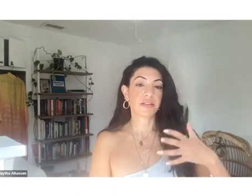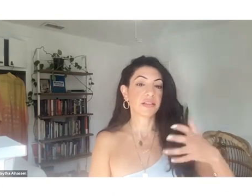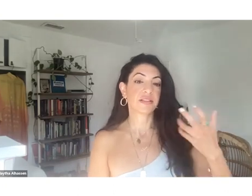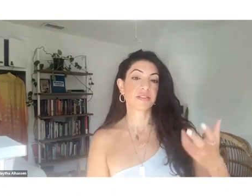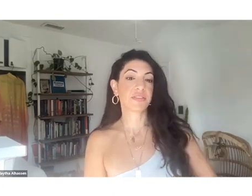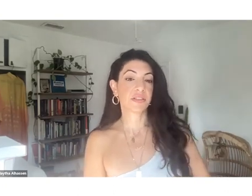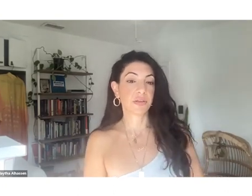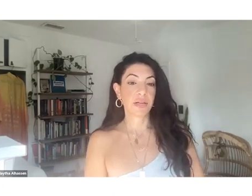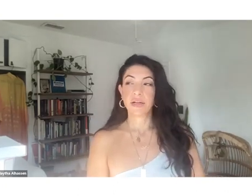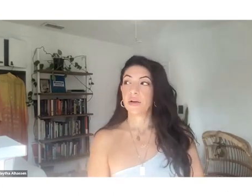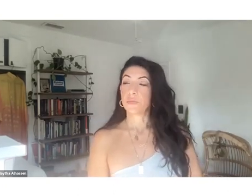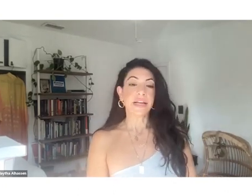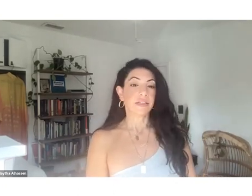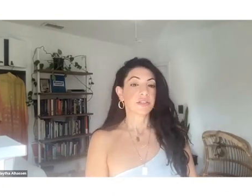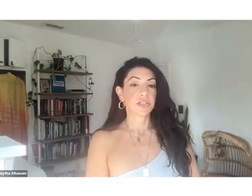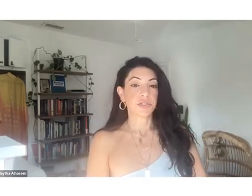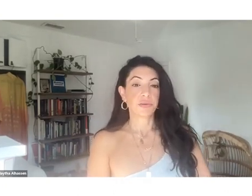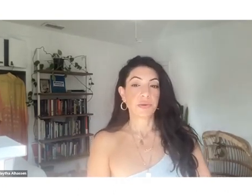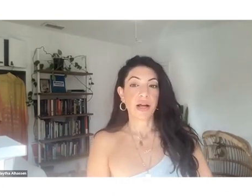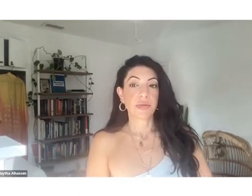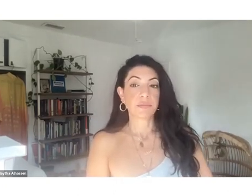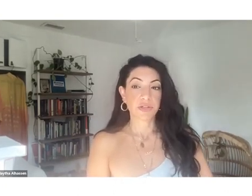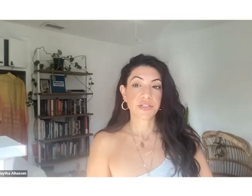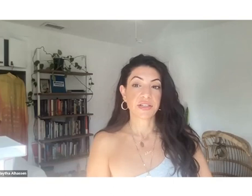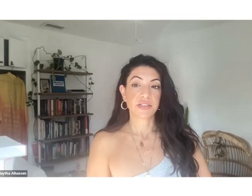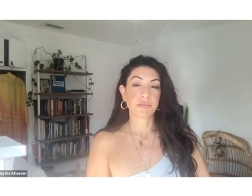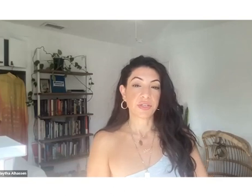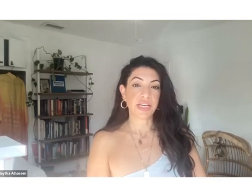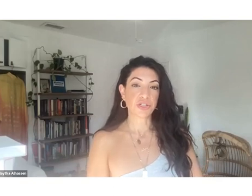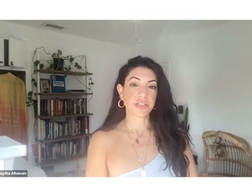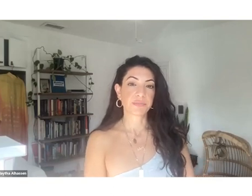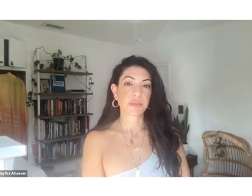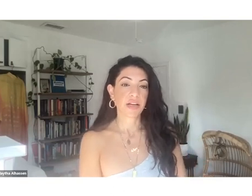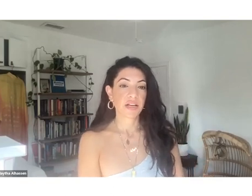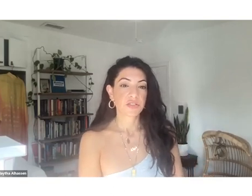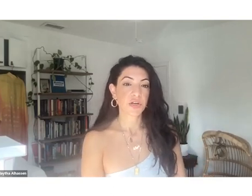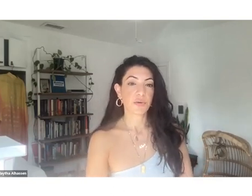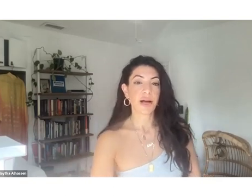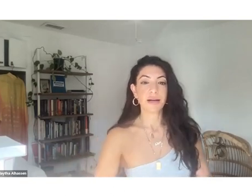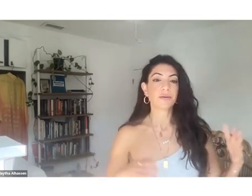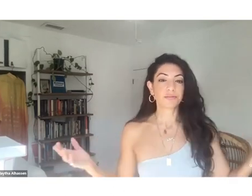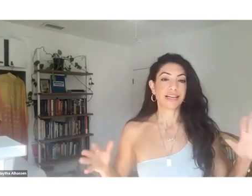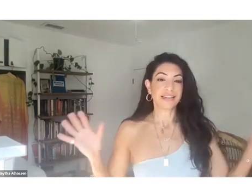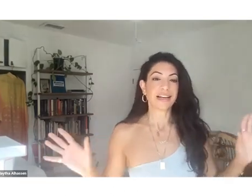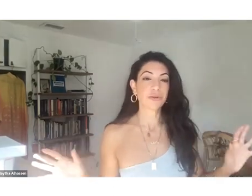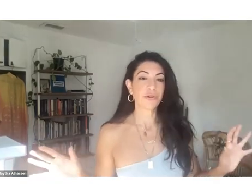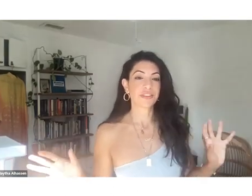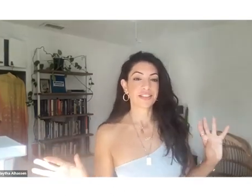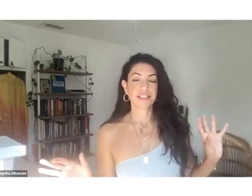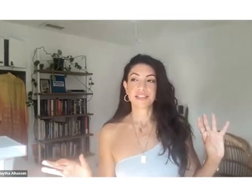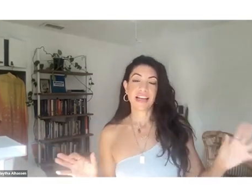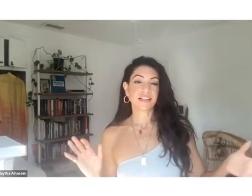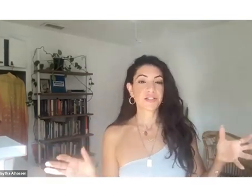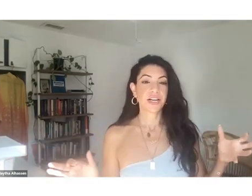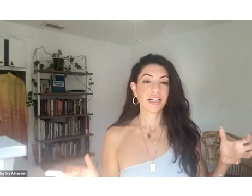or it doesn't feel right to do in person and in communication. So I don't know if